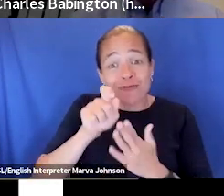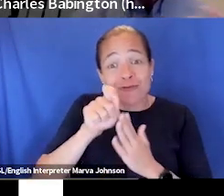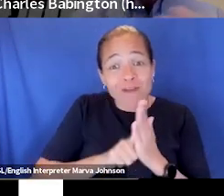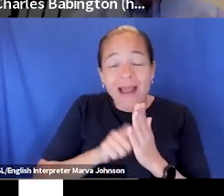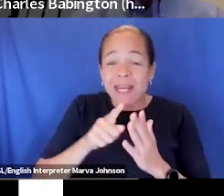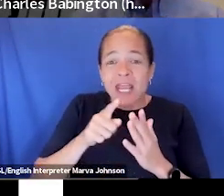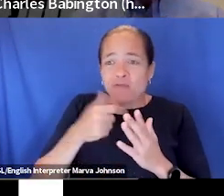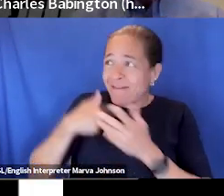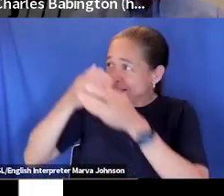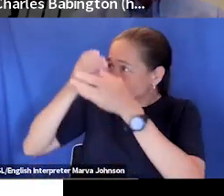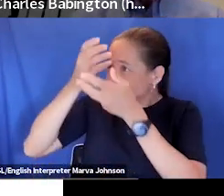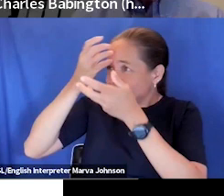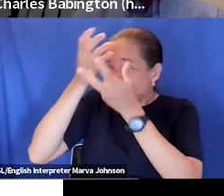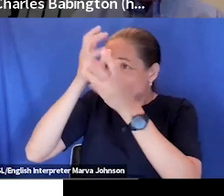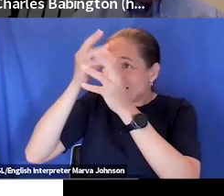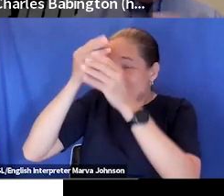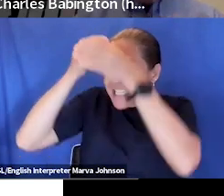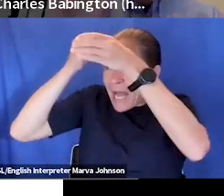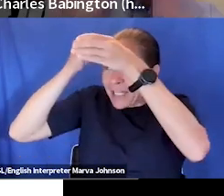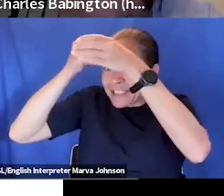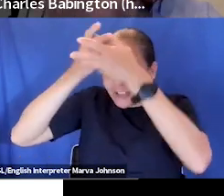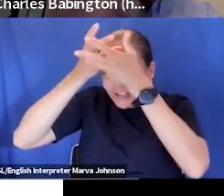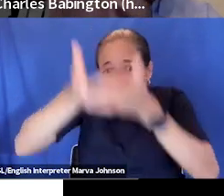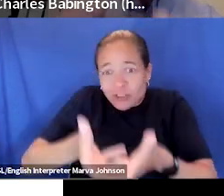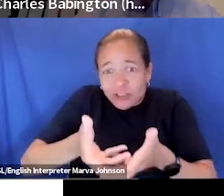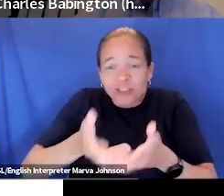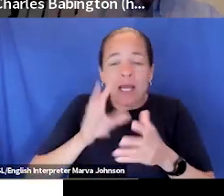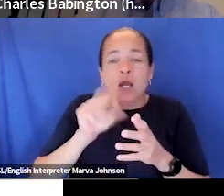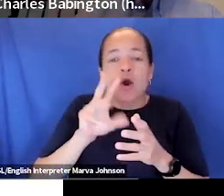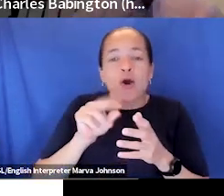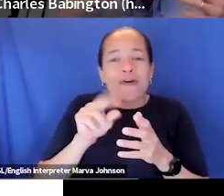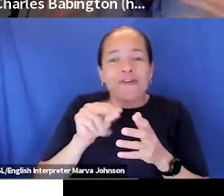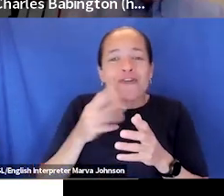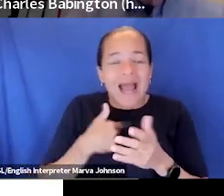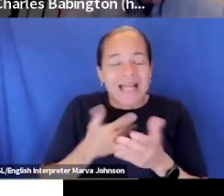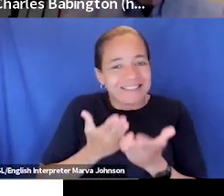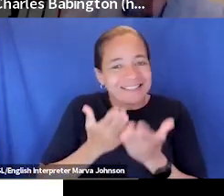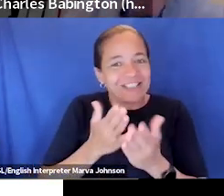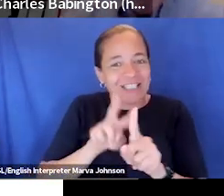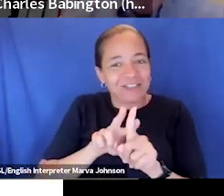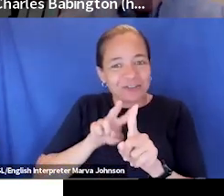it out there. I would suggest you turn that telescope around and focus on the